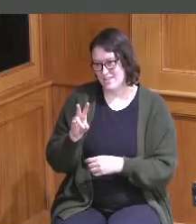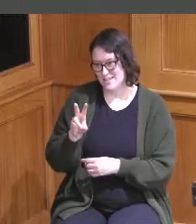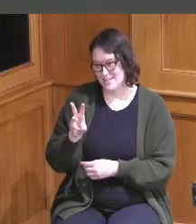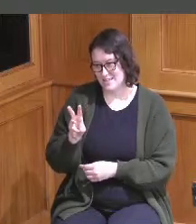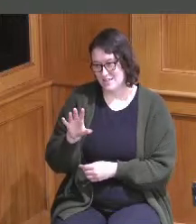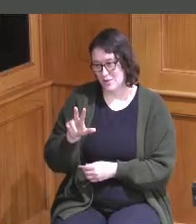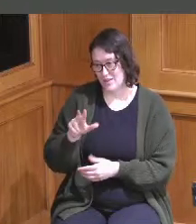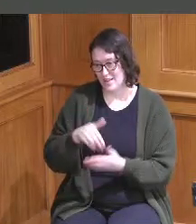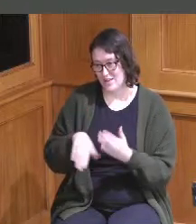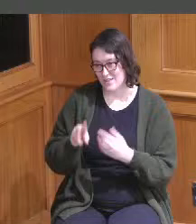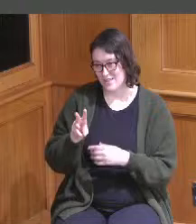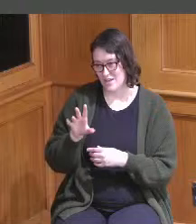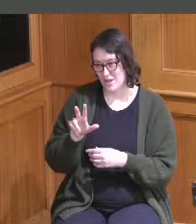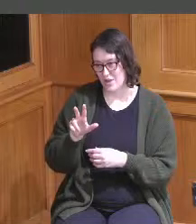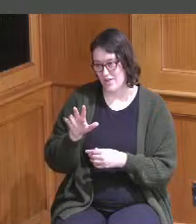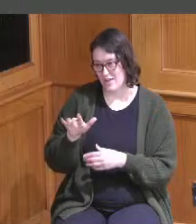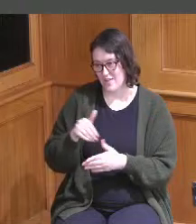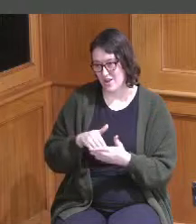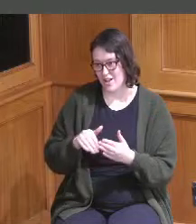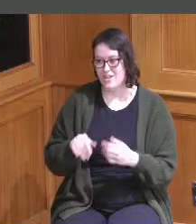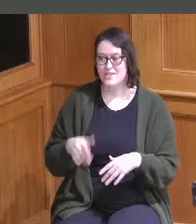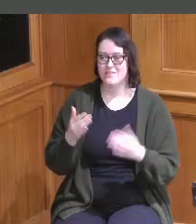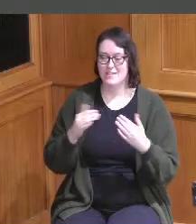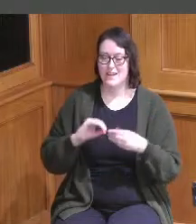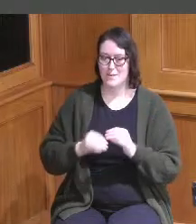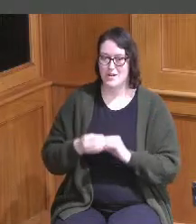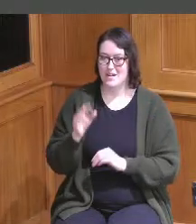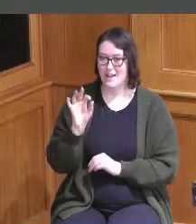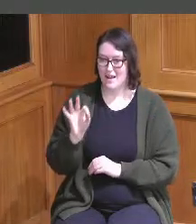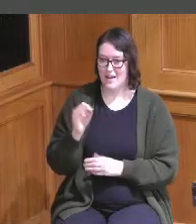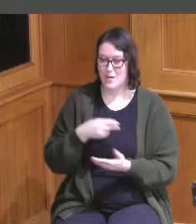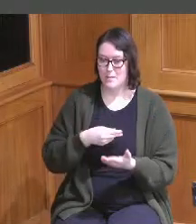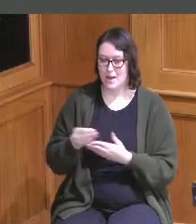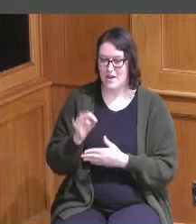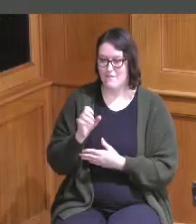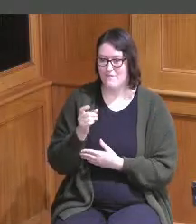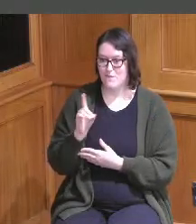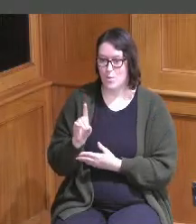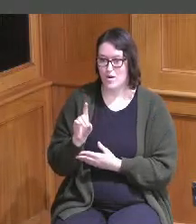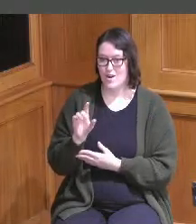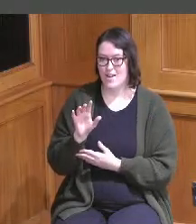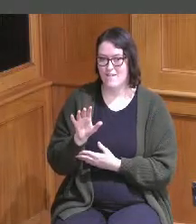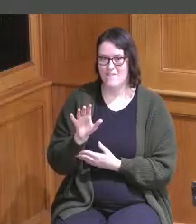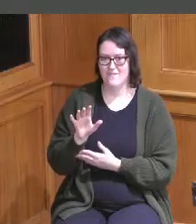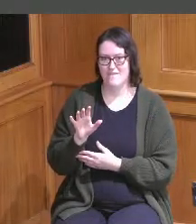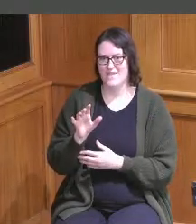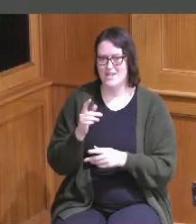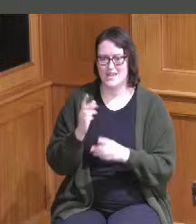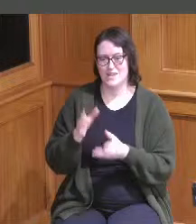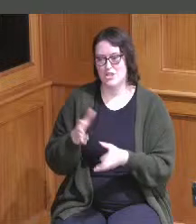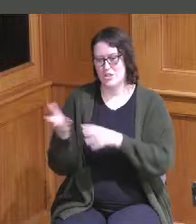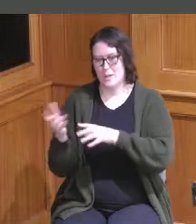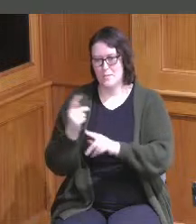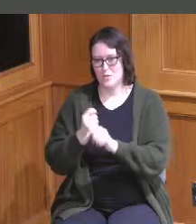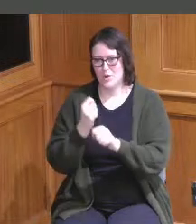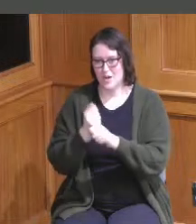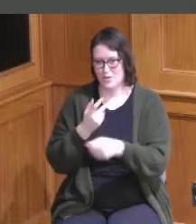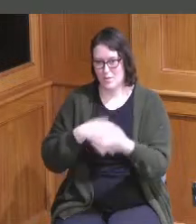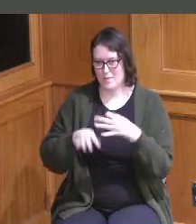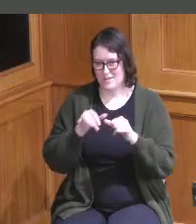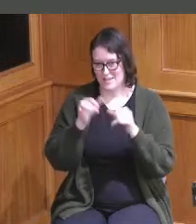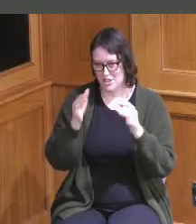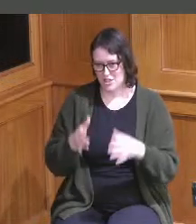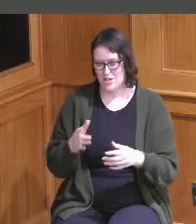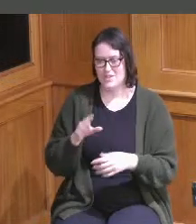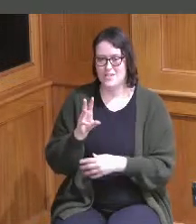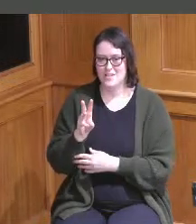$63,635. Item 9 is a purchase of a 2024 Ford F-550 dump truck as a replacement in the Engineer's Office,